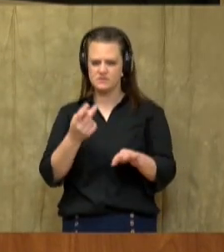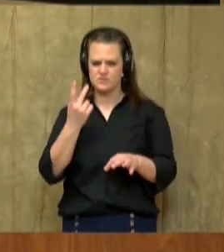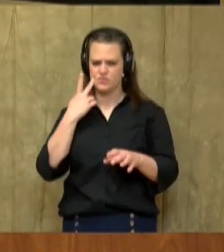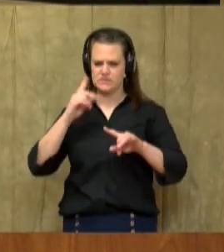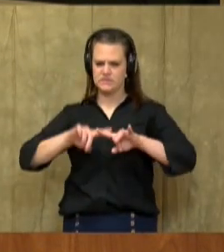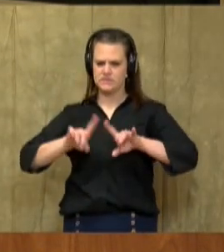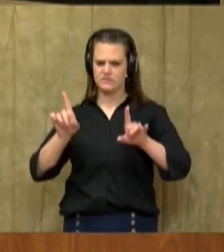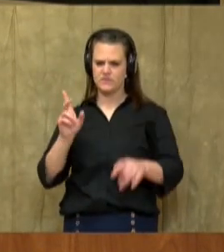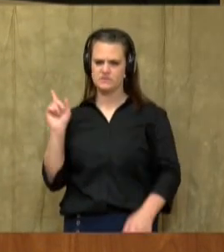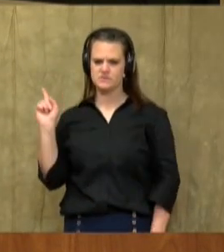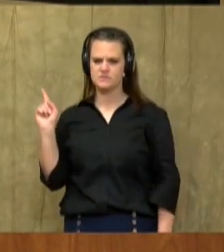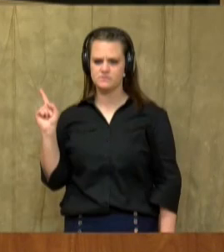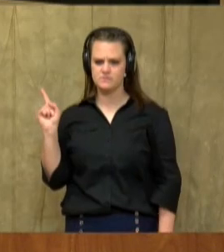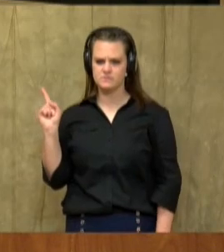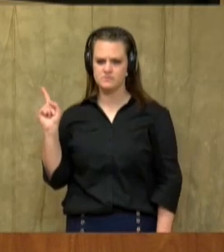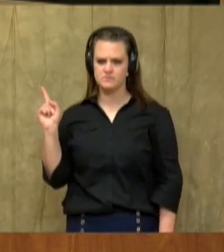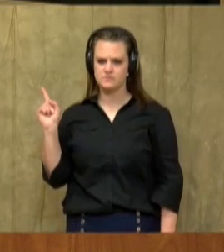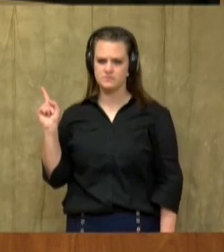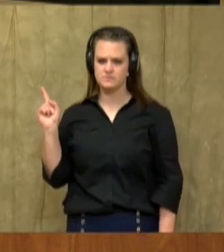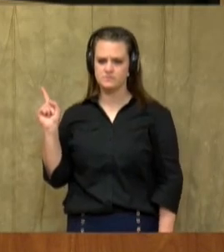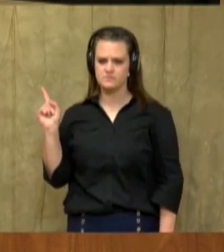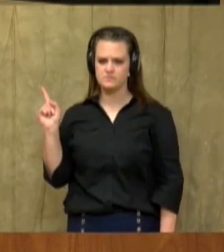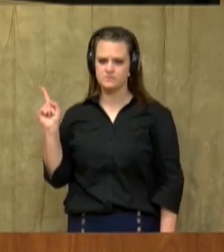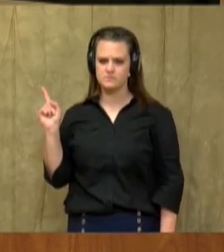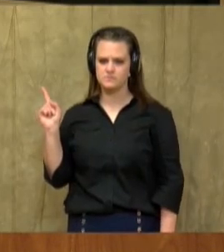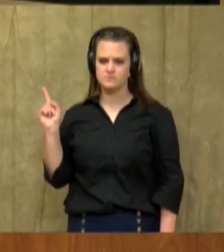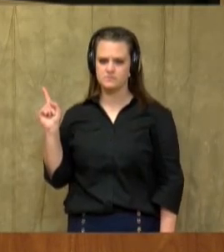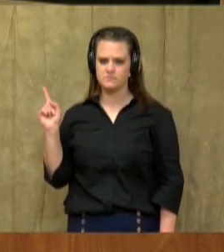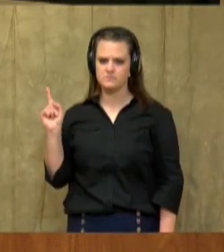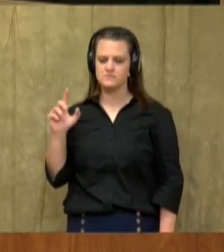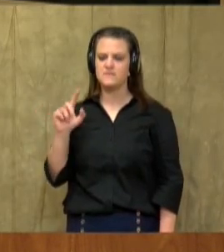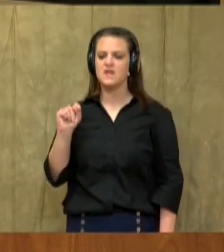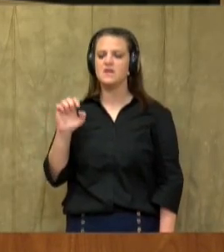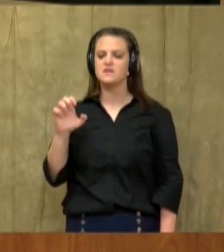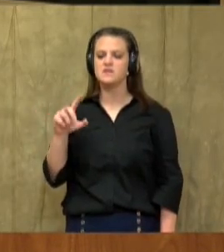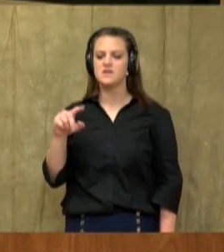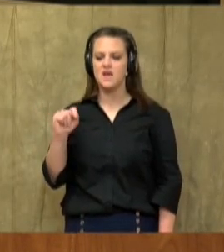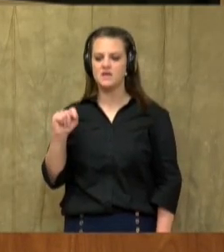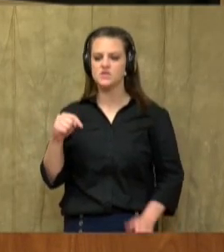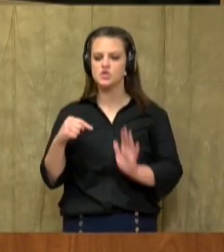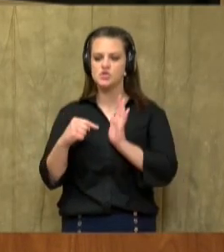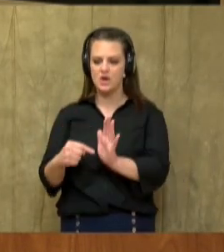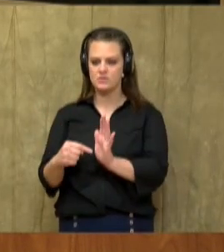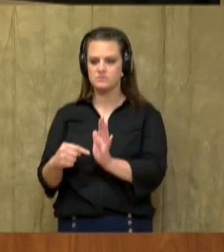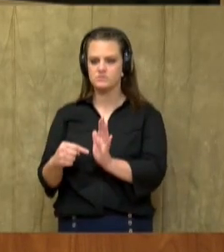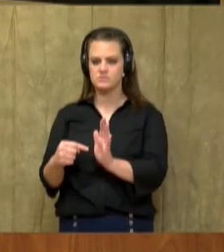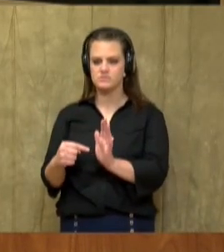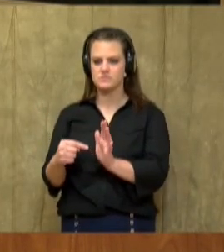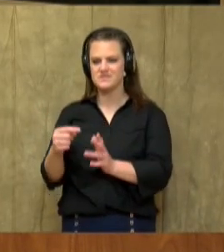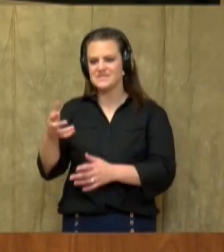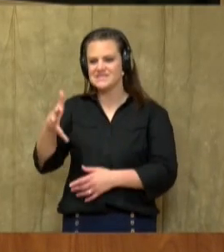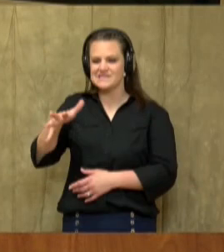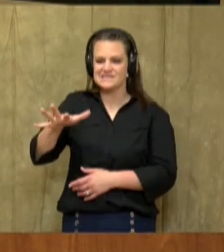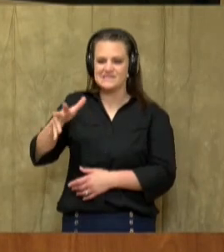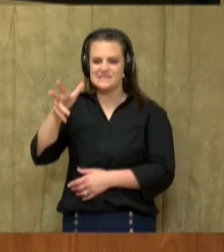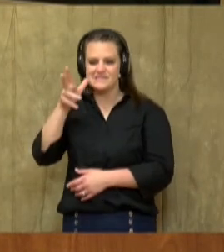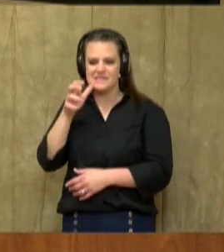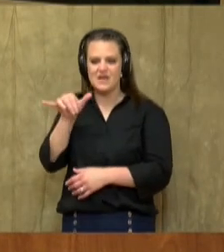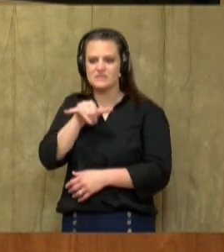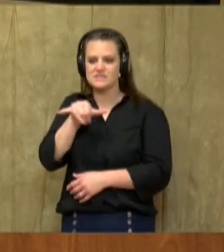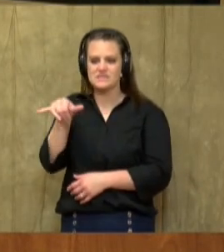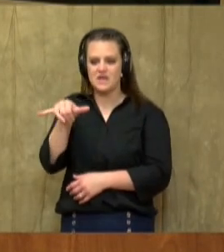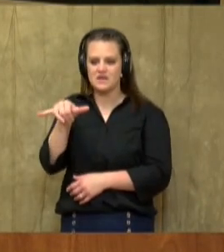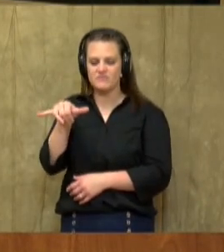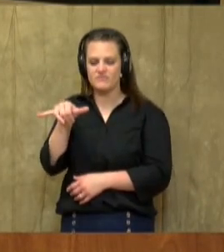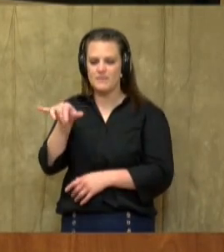the difference? Do you notice anything? What about this? The text shows. So those kind of sound the same, but do